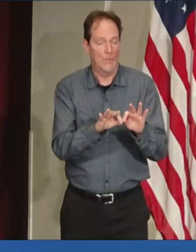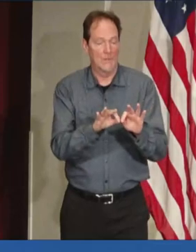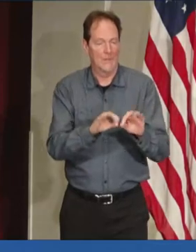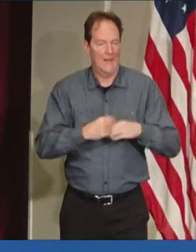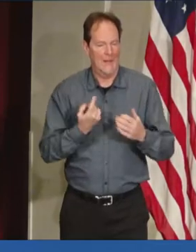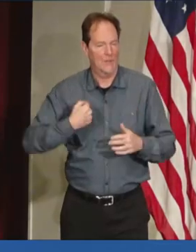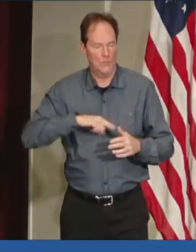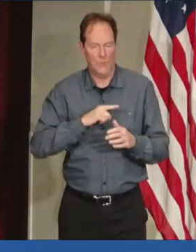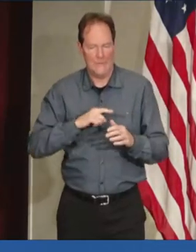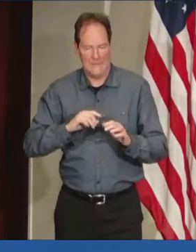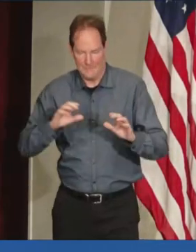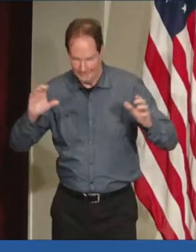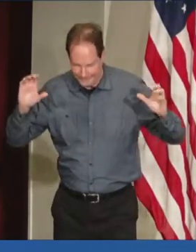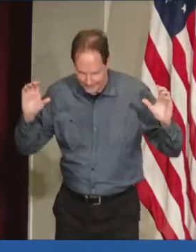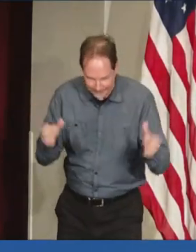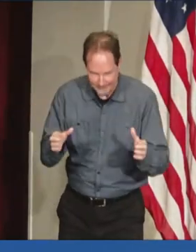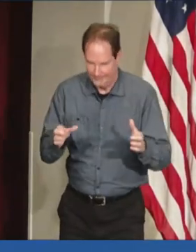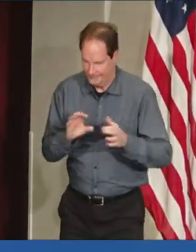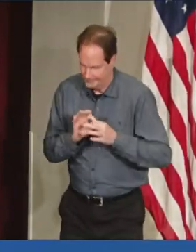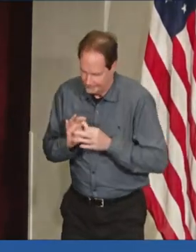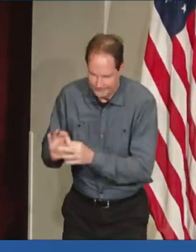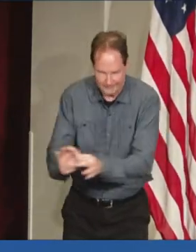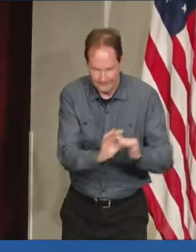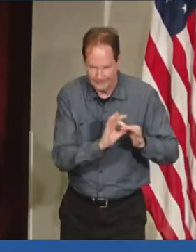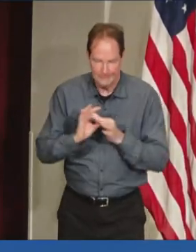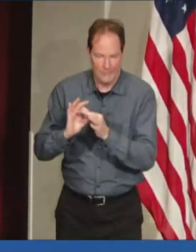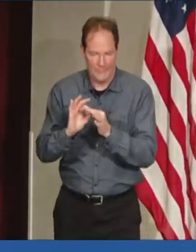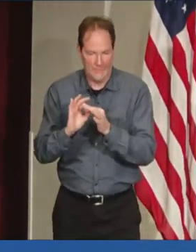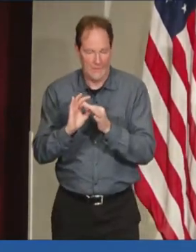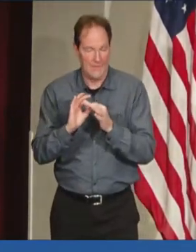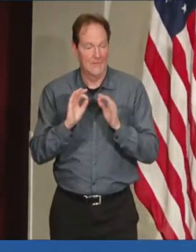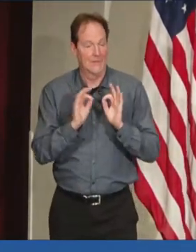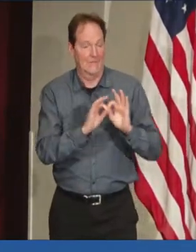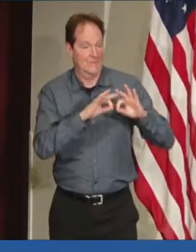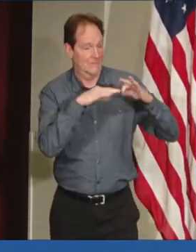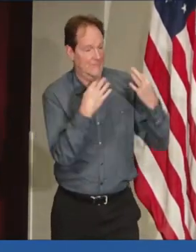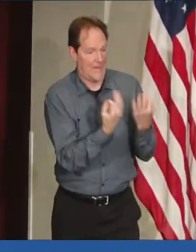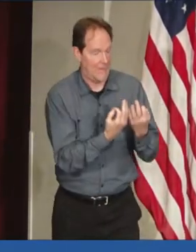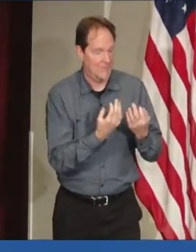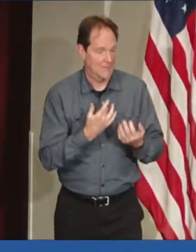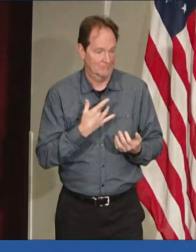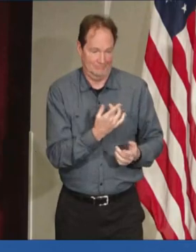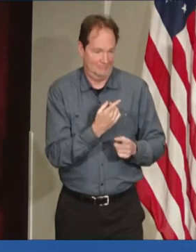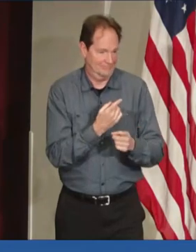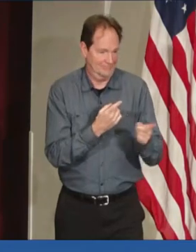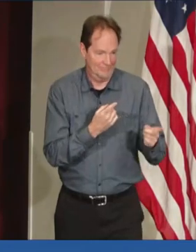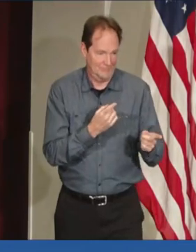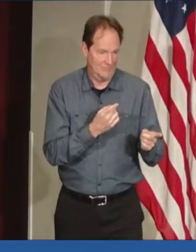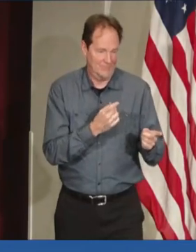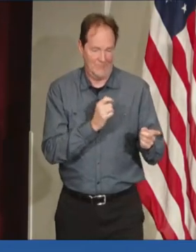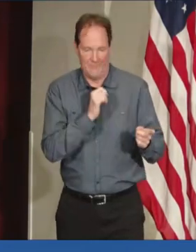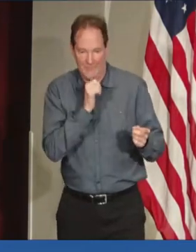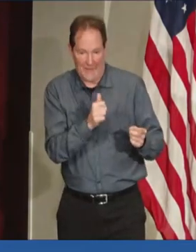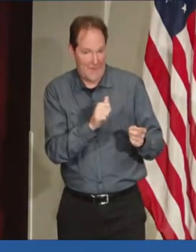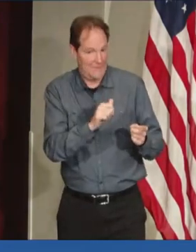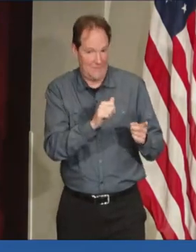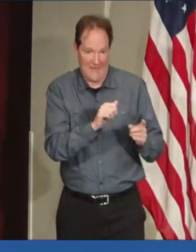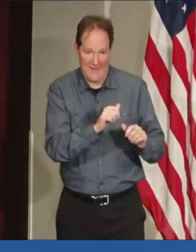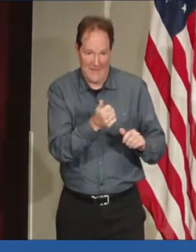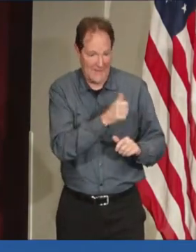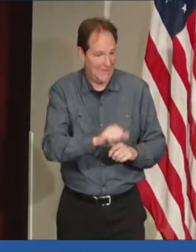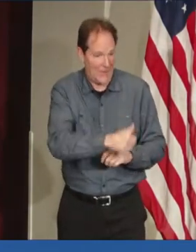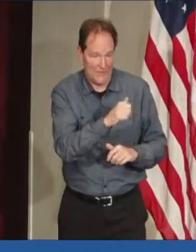do we get together and how did we get together? So your family, typically, there might not be any other disabled people there.